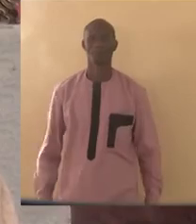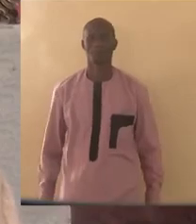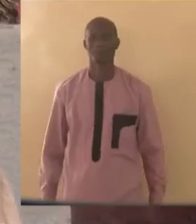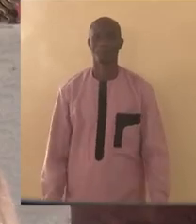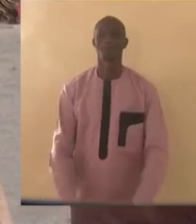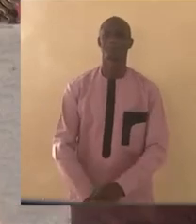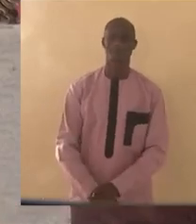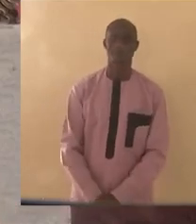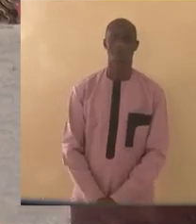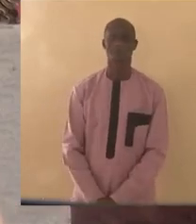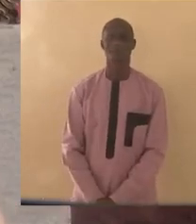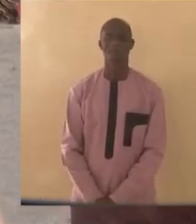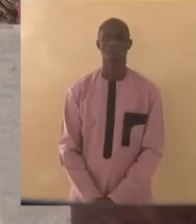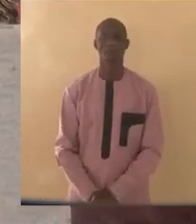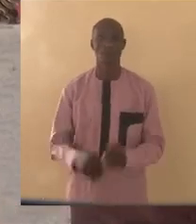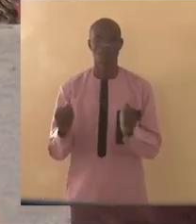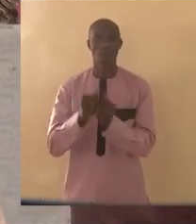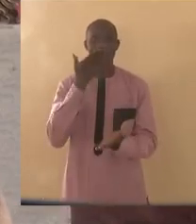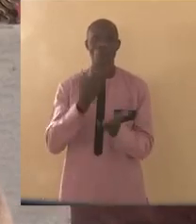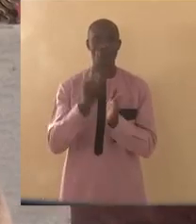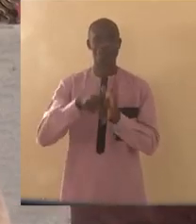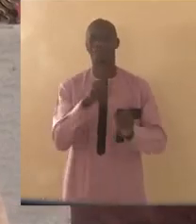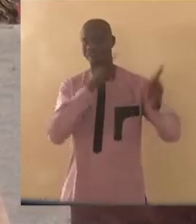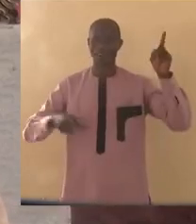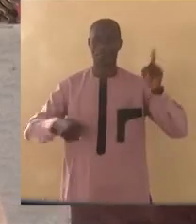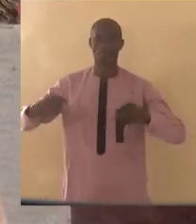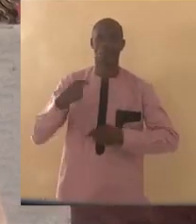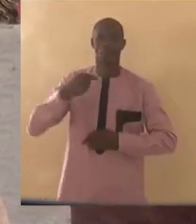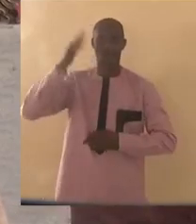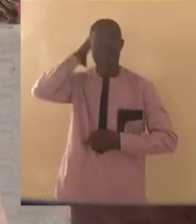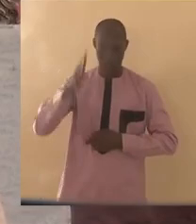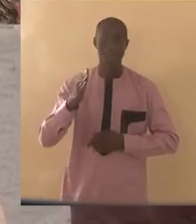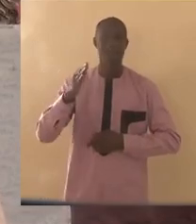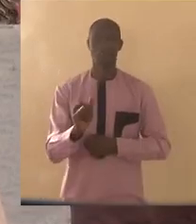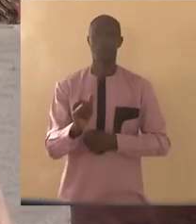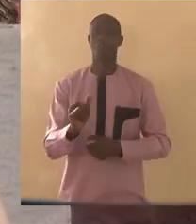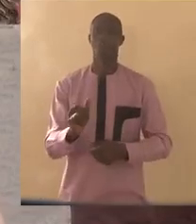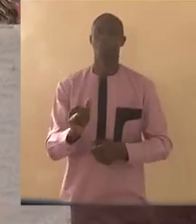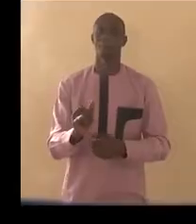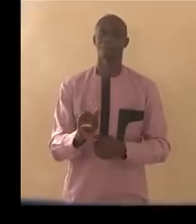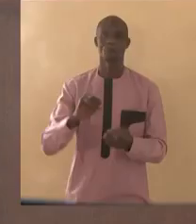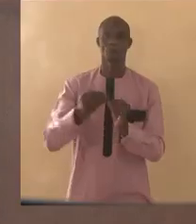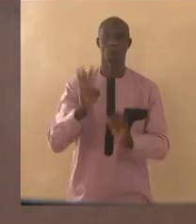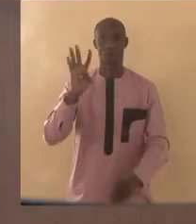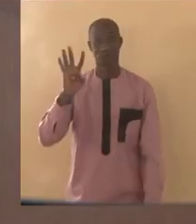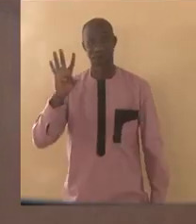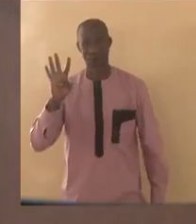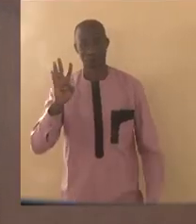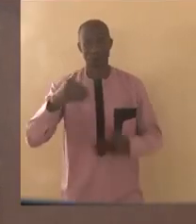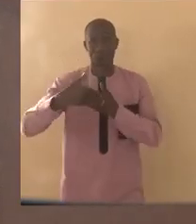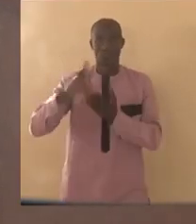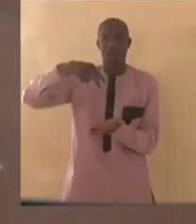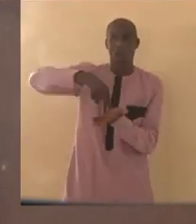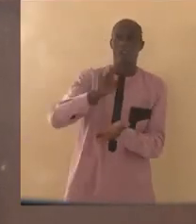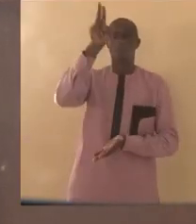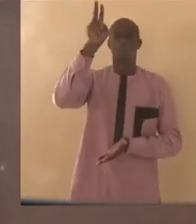the challenges, the frustrations, with the goodness of the Lord, we shall overcome. Number 4, after